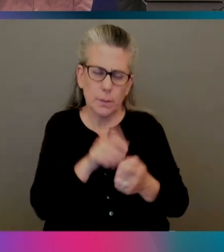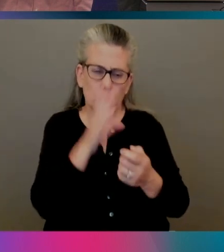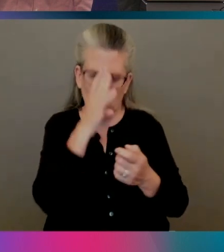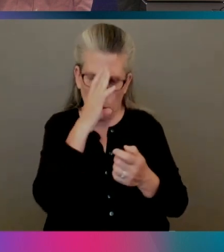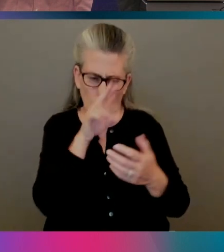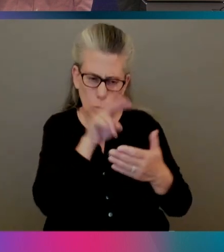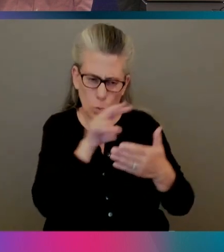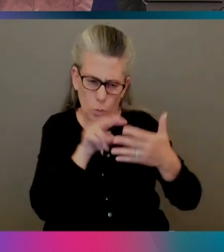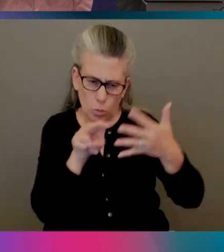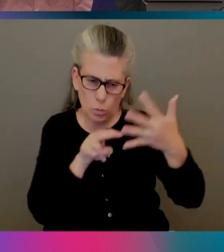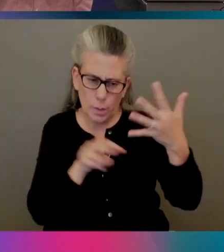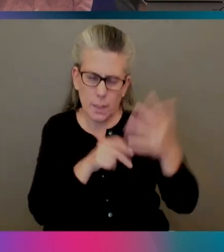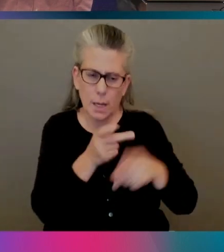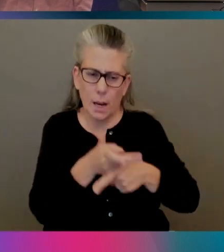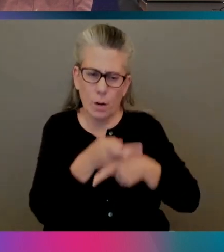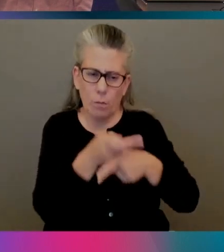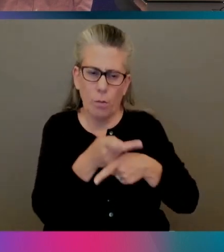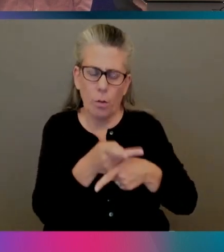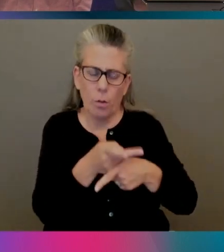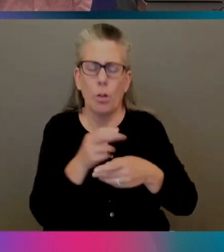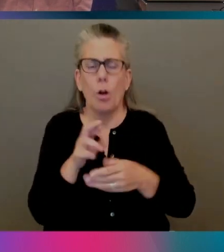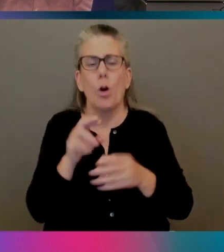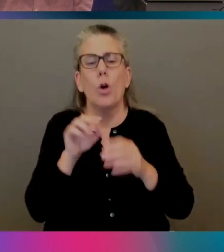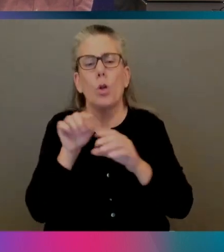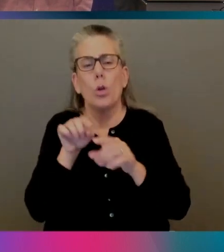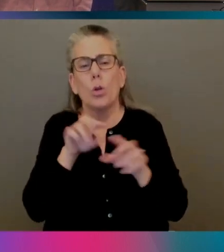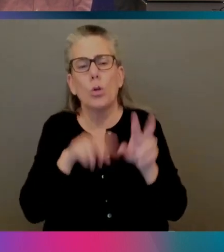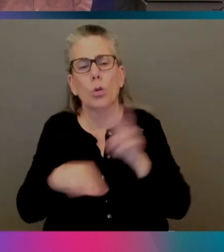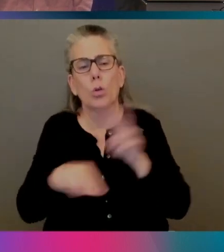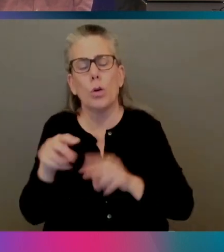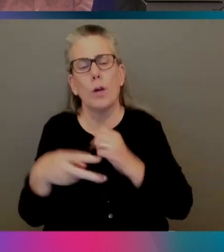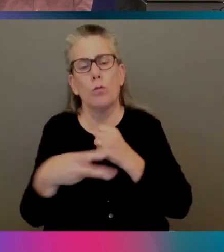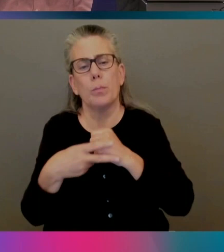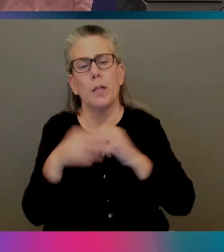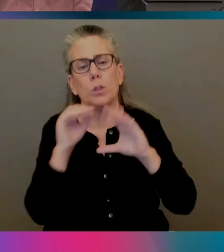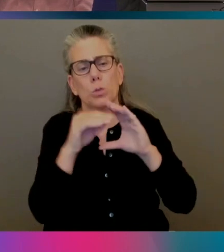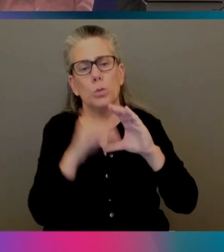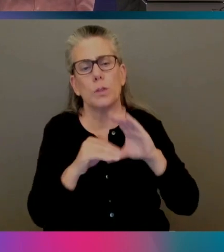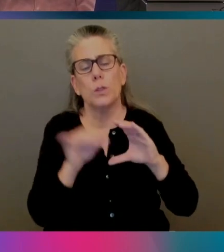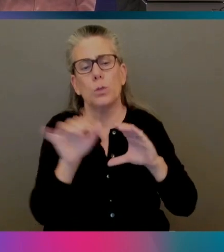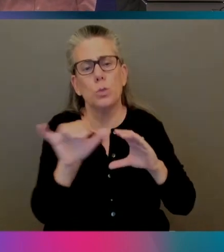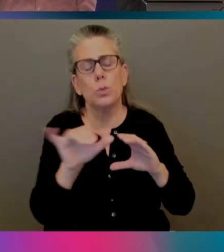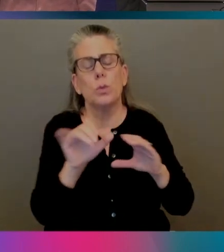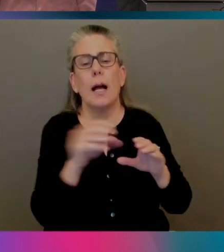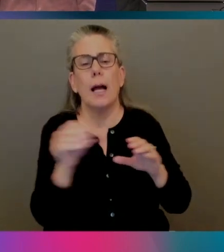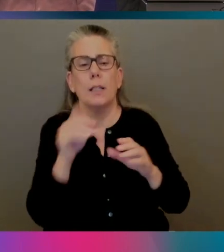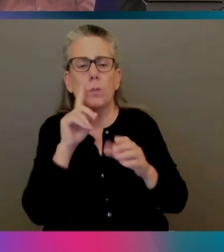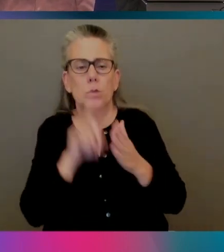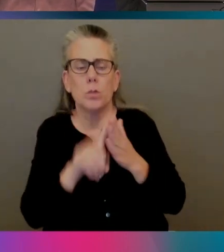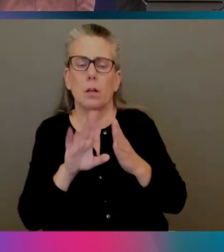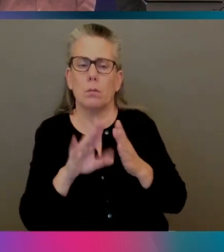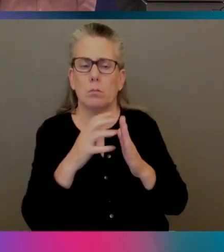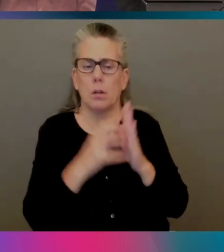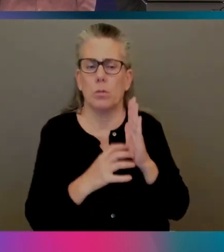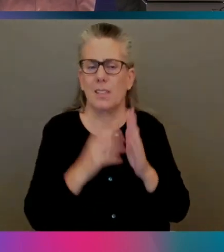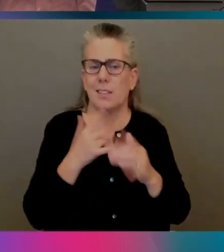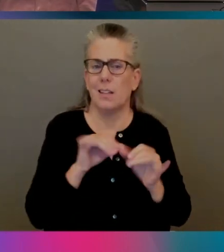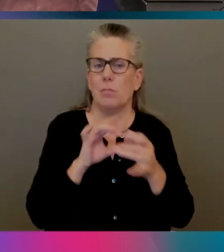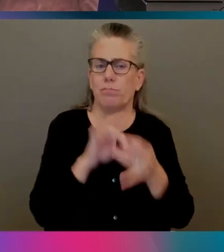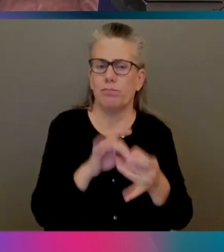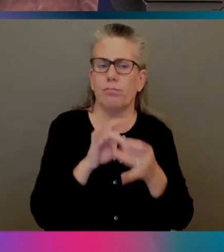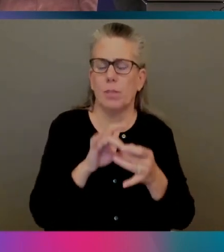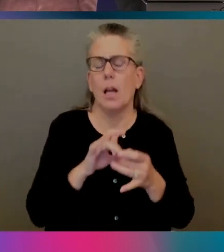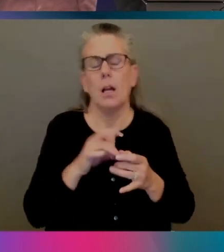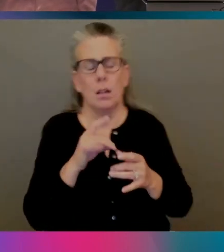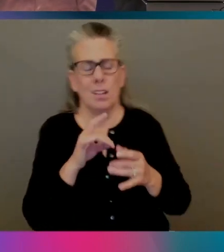look at the repository and the license type, and then decide whether you want to use it. Responsibility is still yours, is what I hear from that. That's But we make it easier